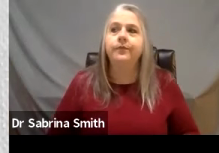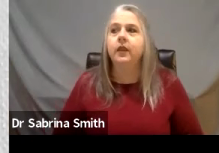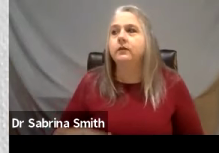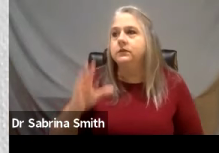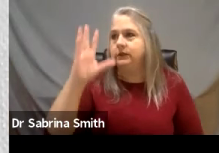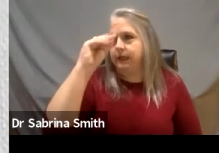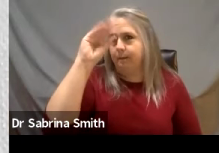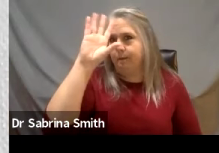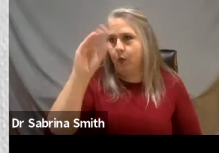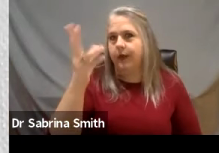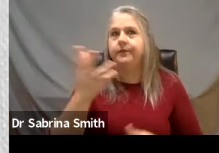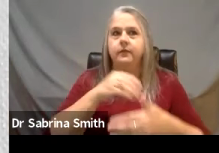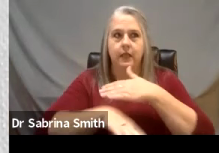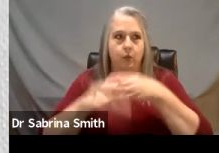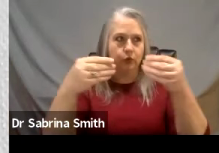go,